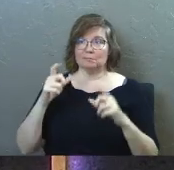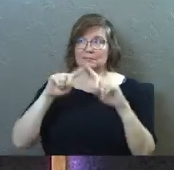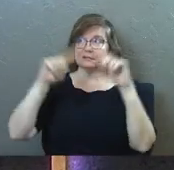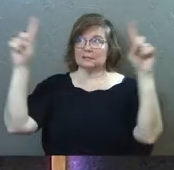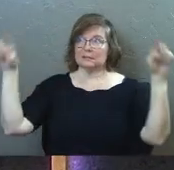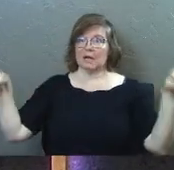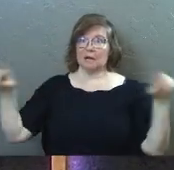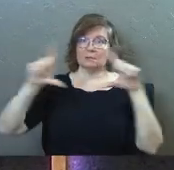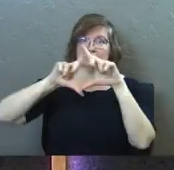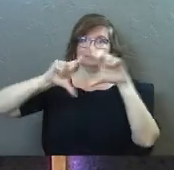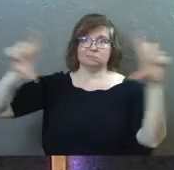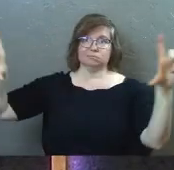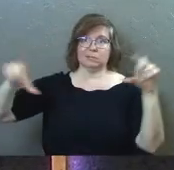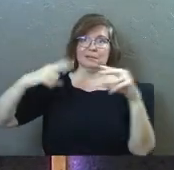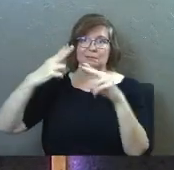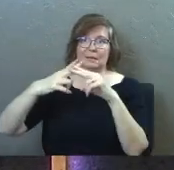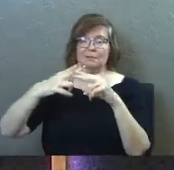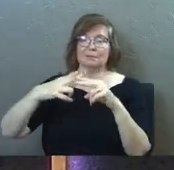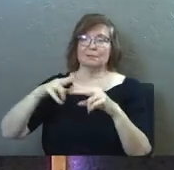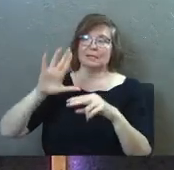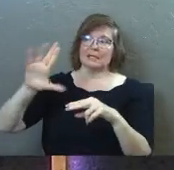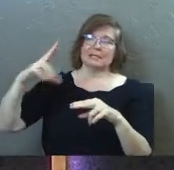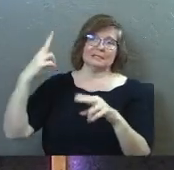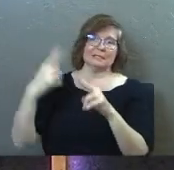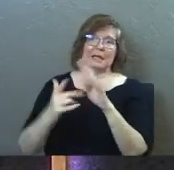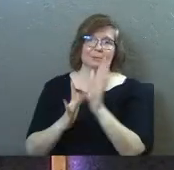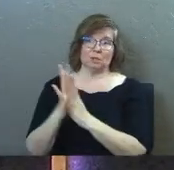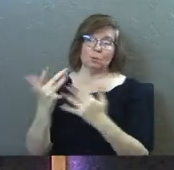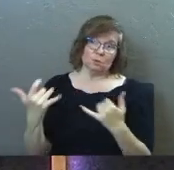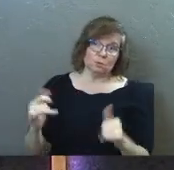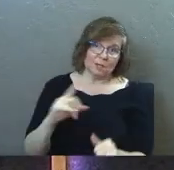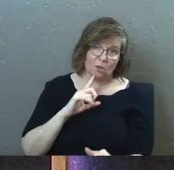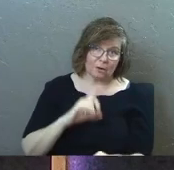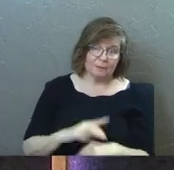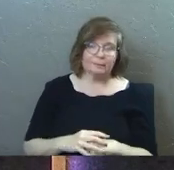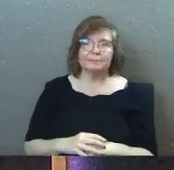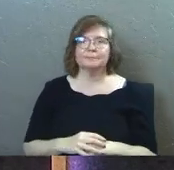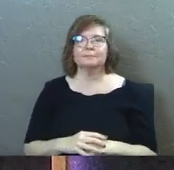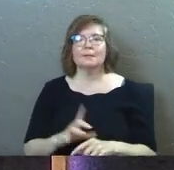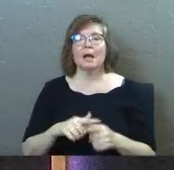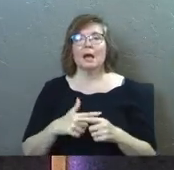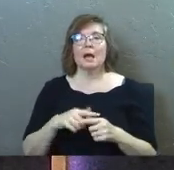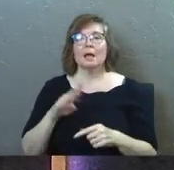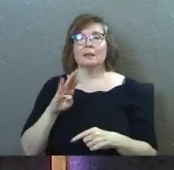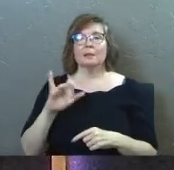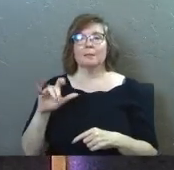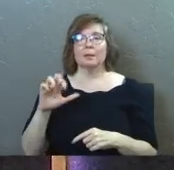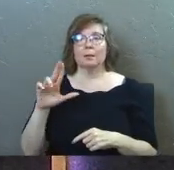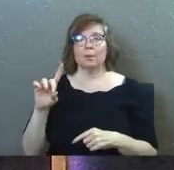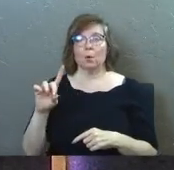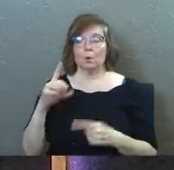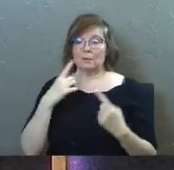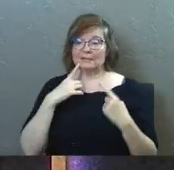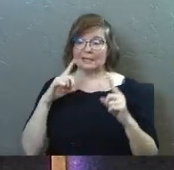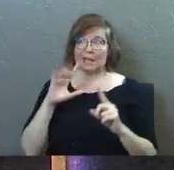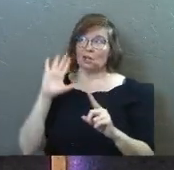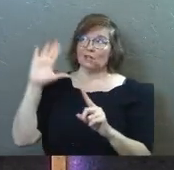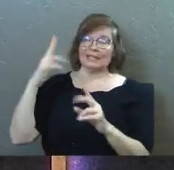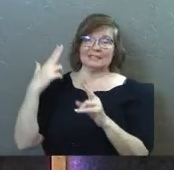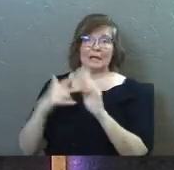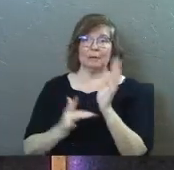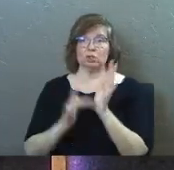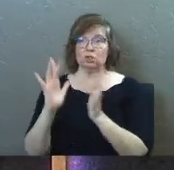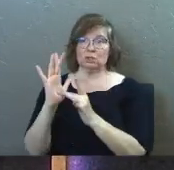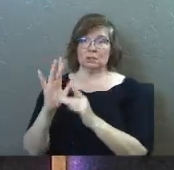this phrase, his name is Jesus, on this billboard, which we still are. And the billboard is not only going to declare his name